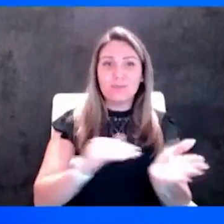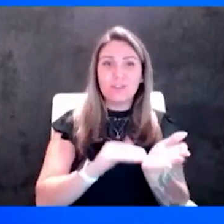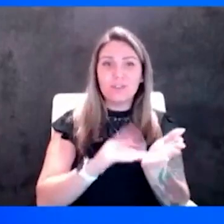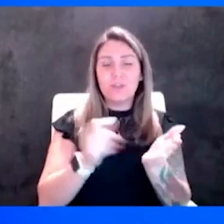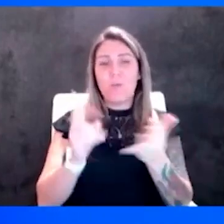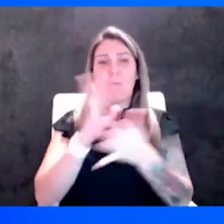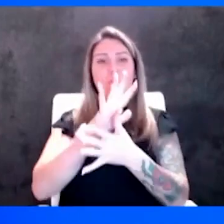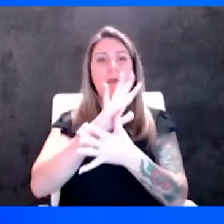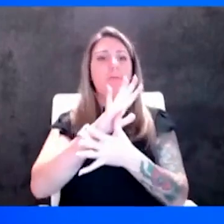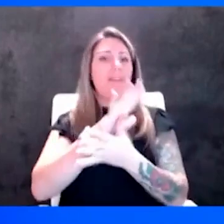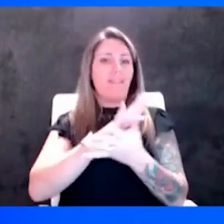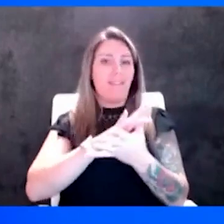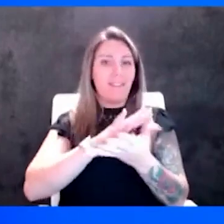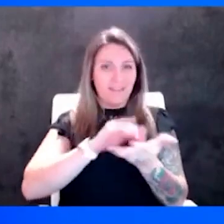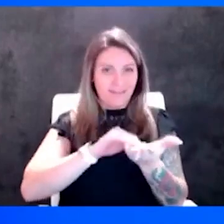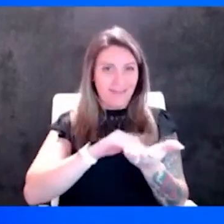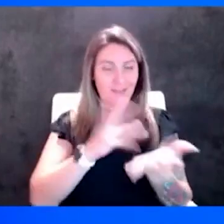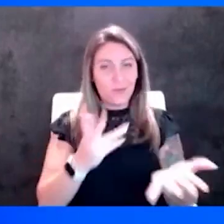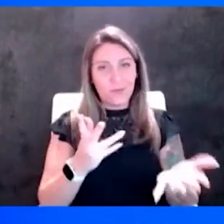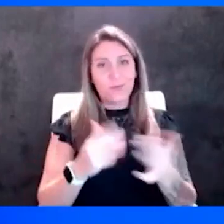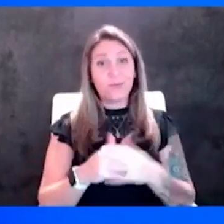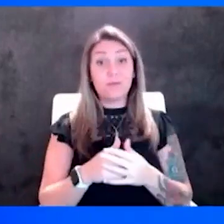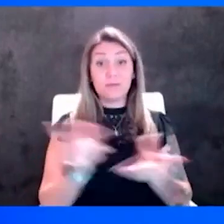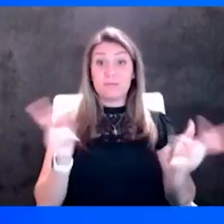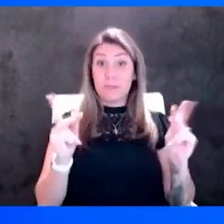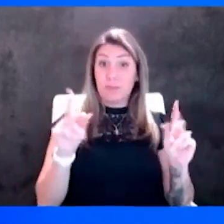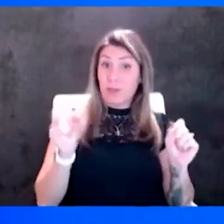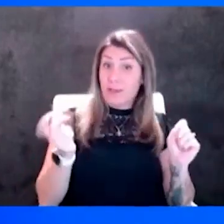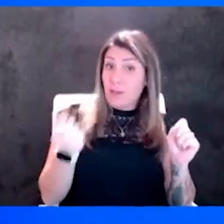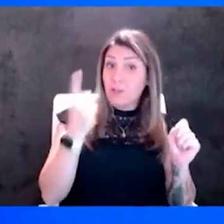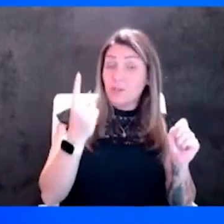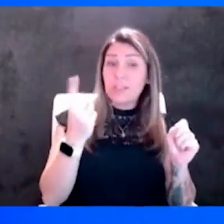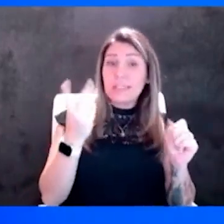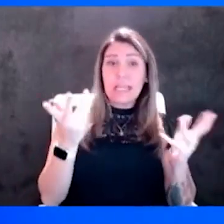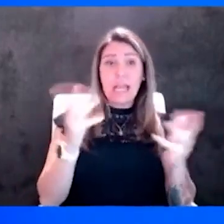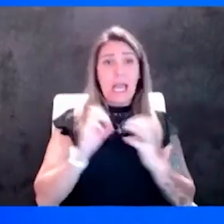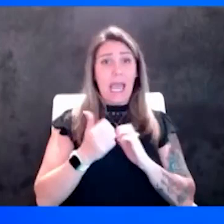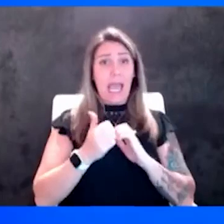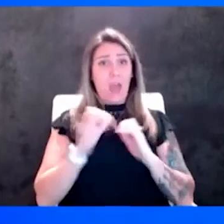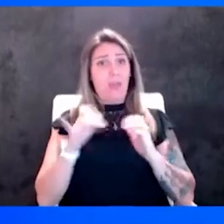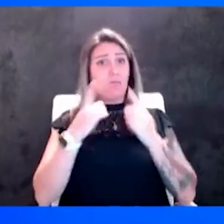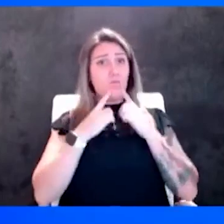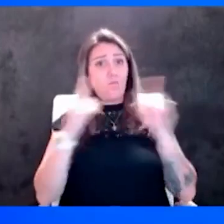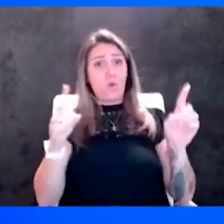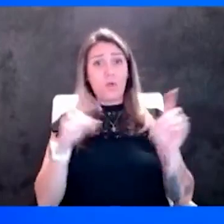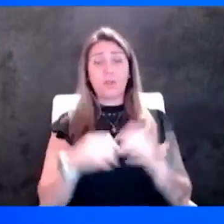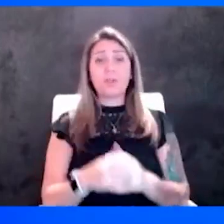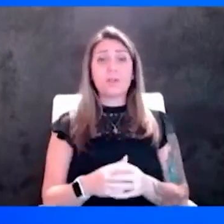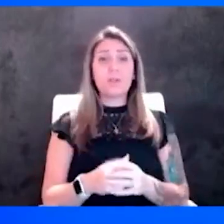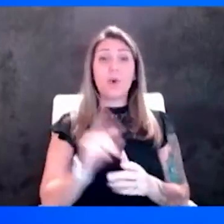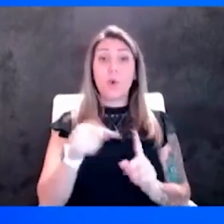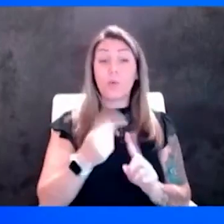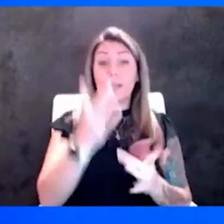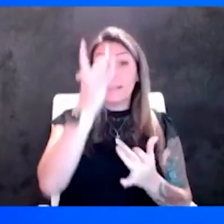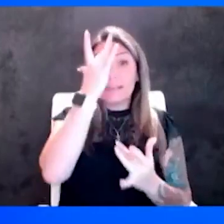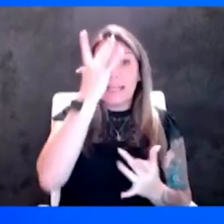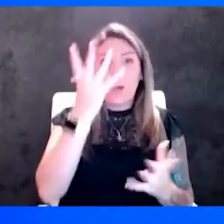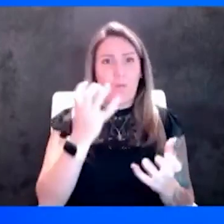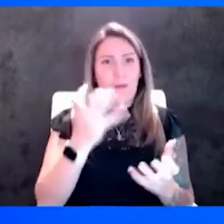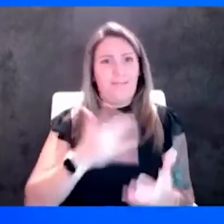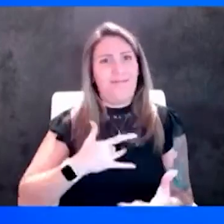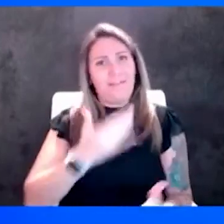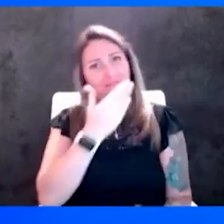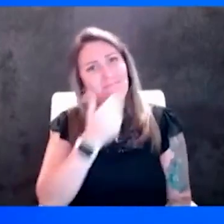physician, so people have an understanding of how this works. When you're sick, I want to feel better too. I want